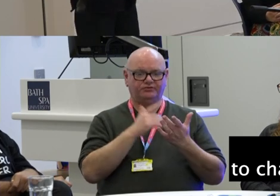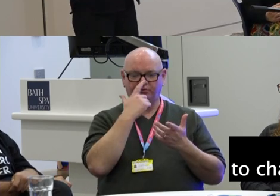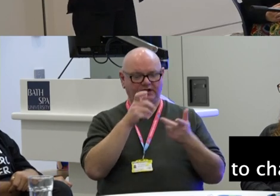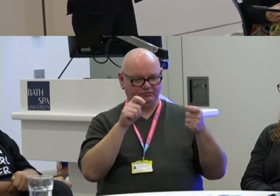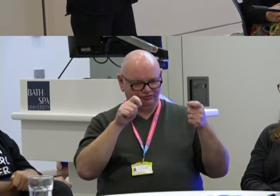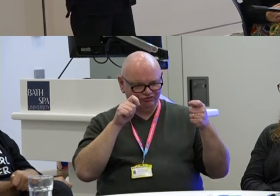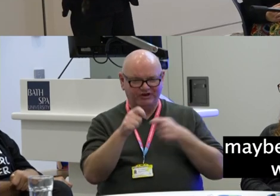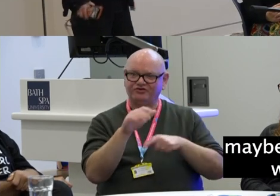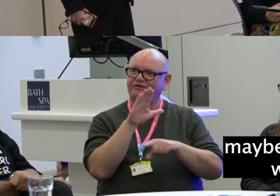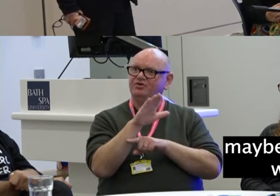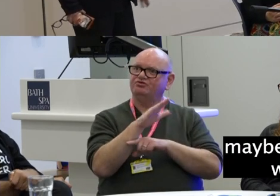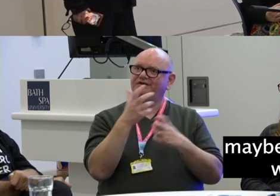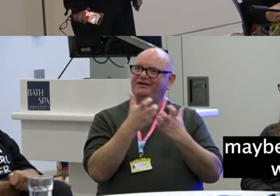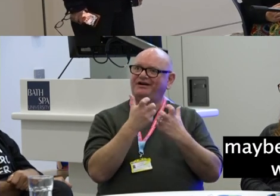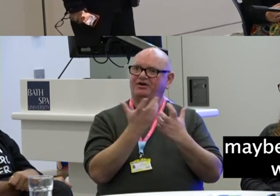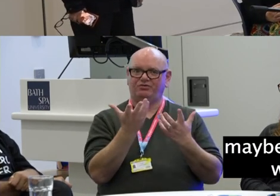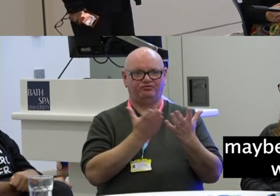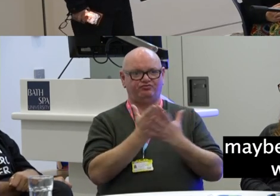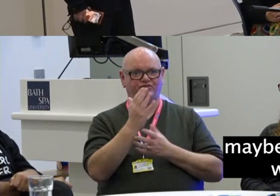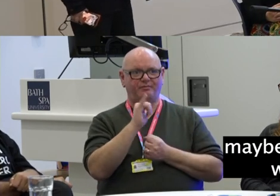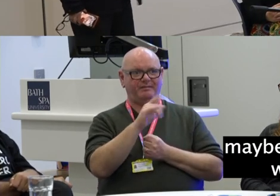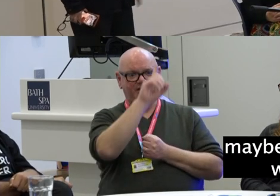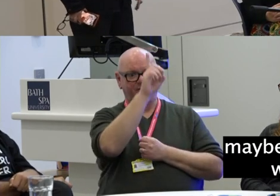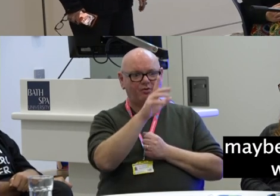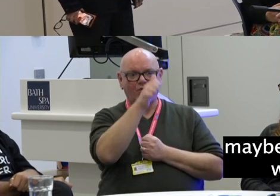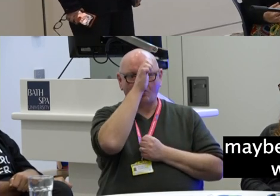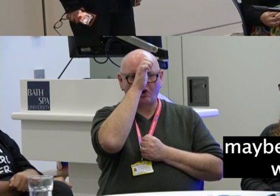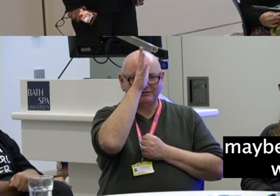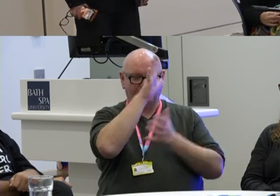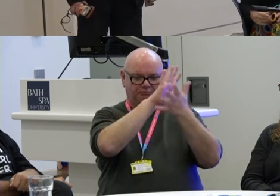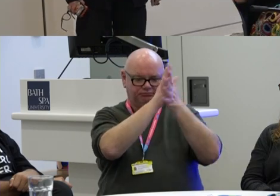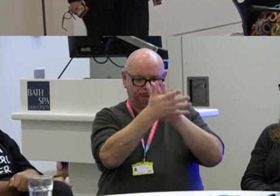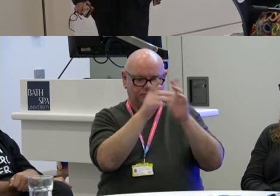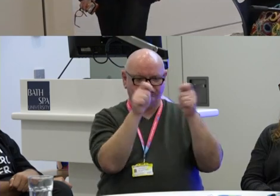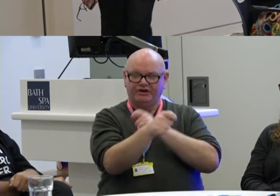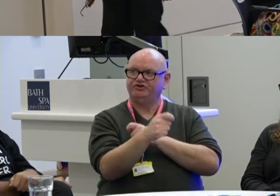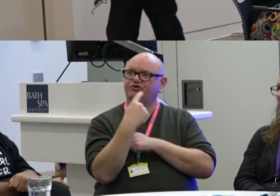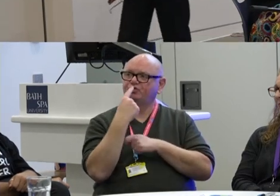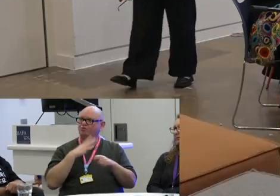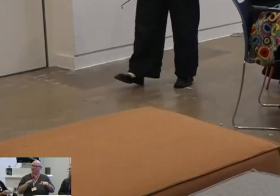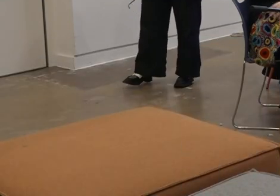and take maybe people and concepts down? Who would like to start?